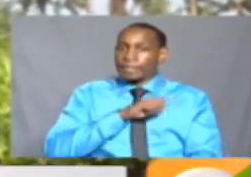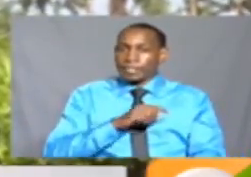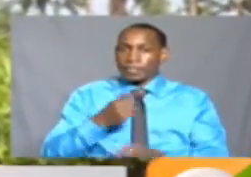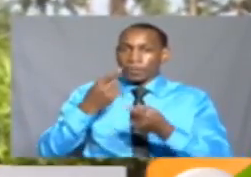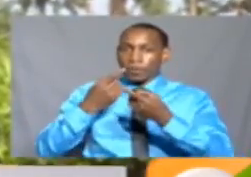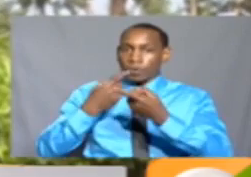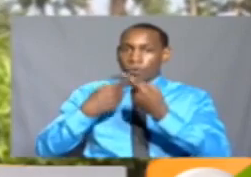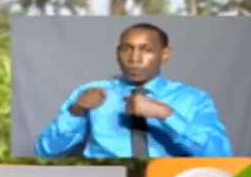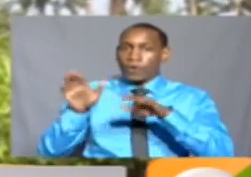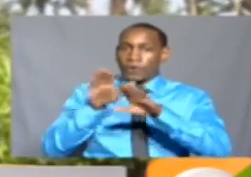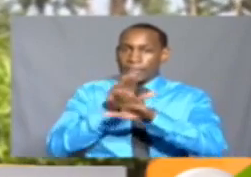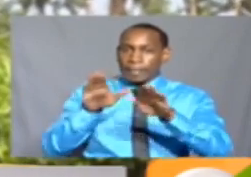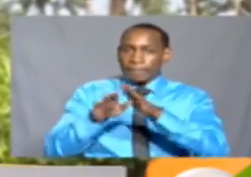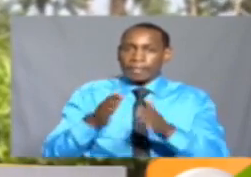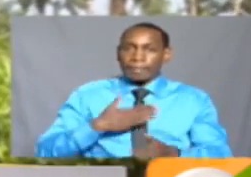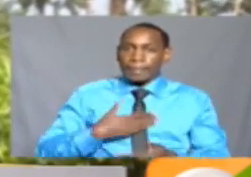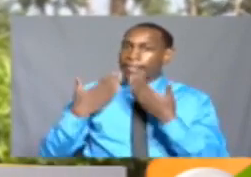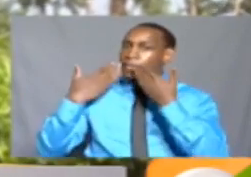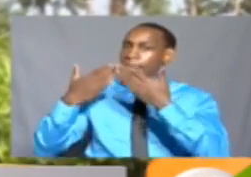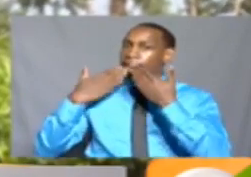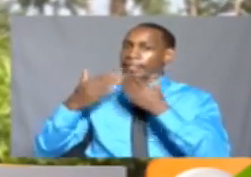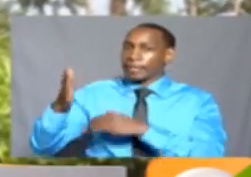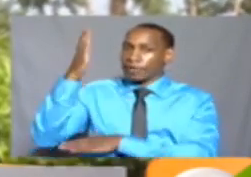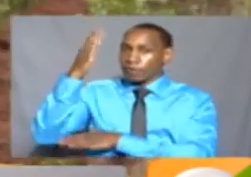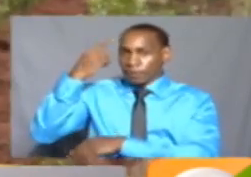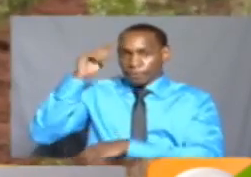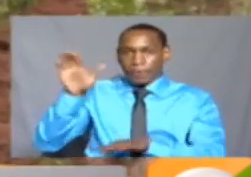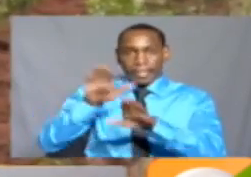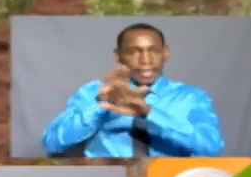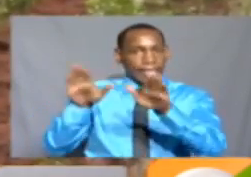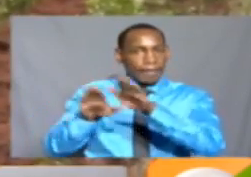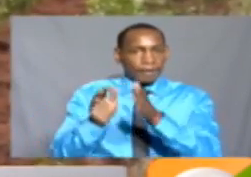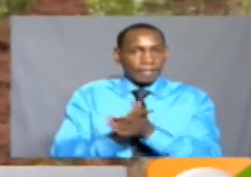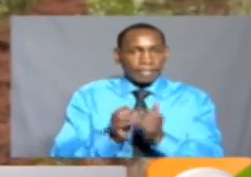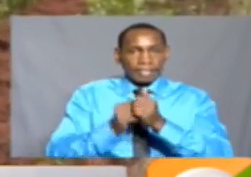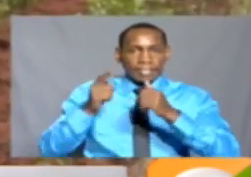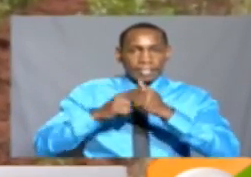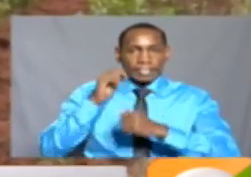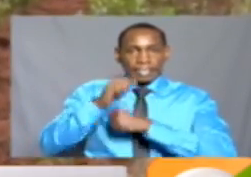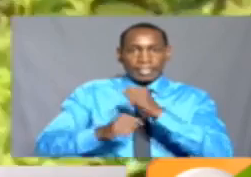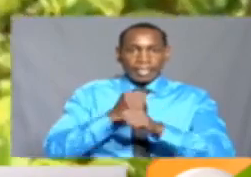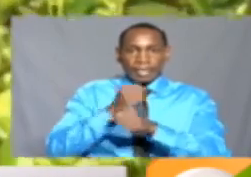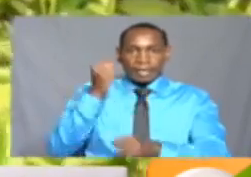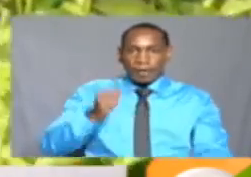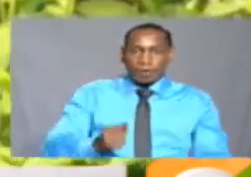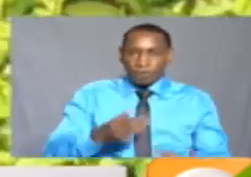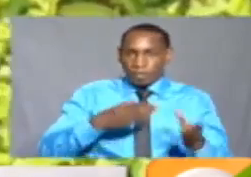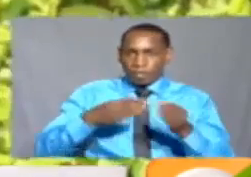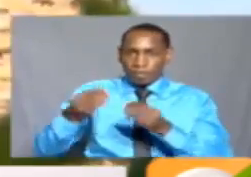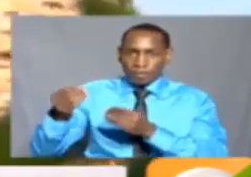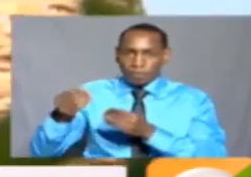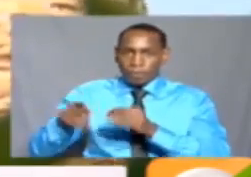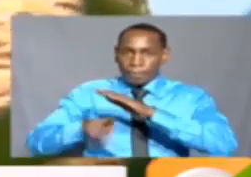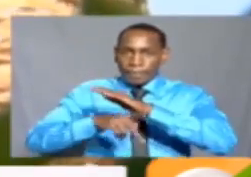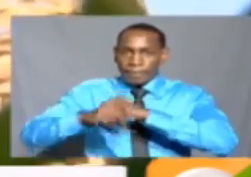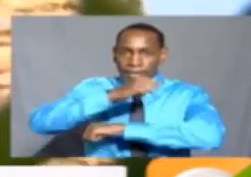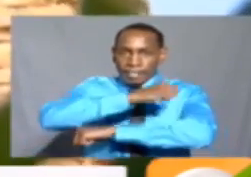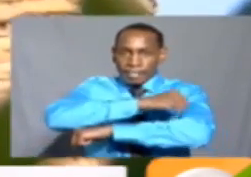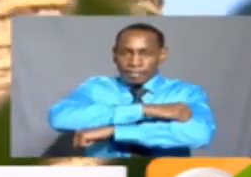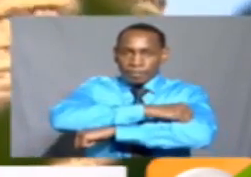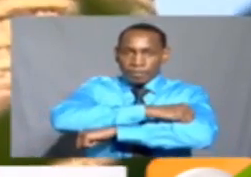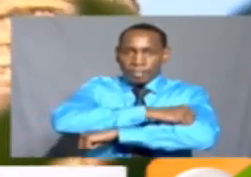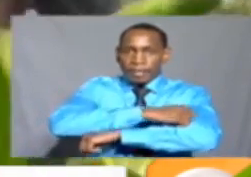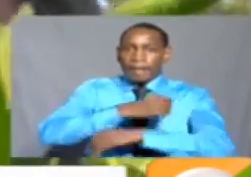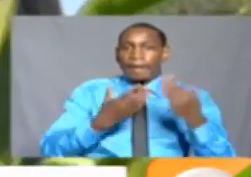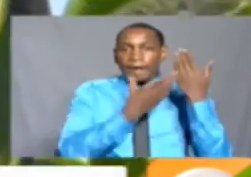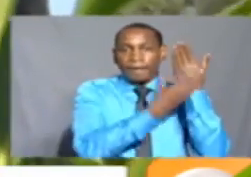kitu. Sasa nashukuru Mungu kwa hayo yote. The 16-year-old who goes to Kapchemoi War Primary School hails from a